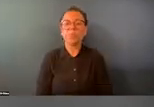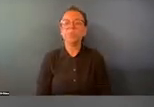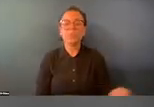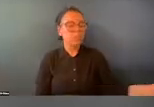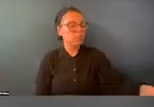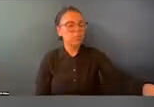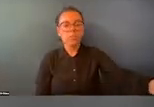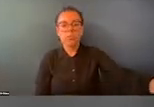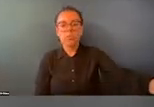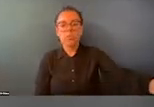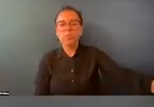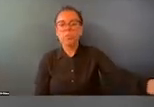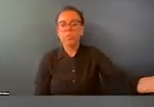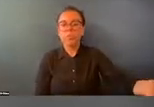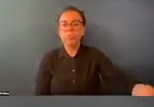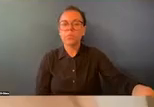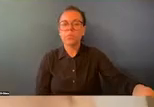Zebuniso.